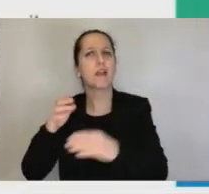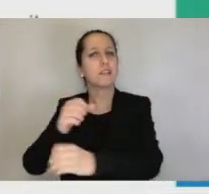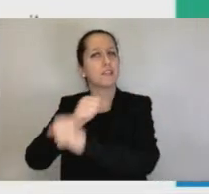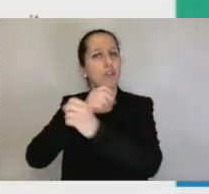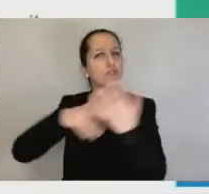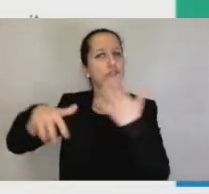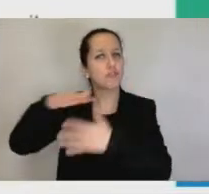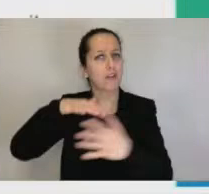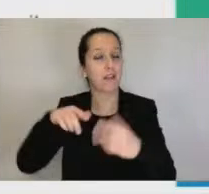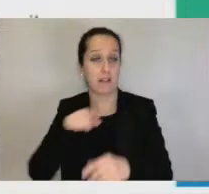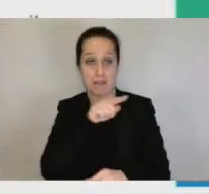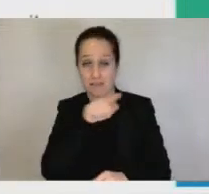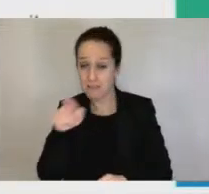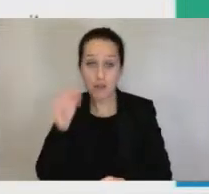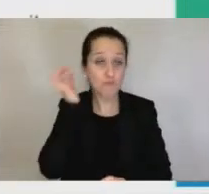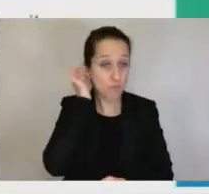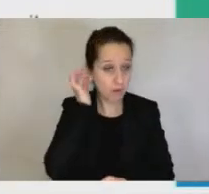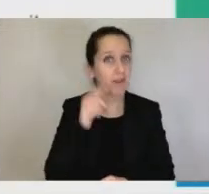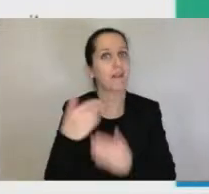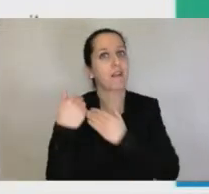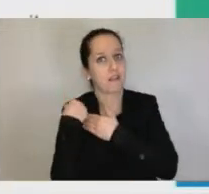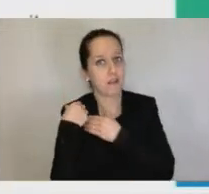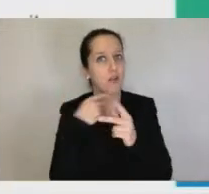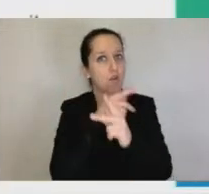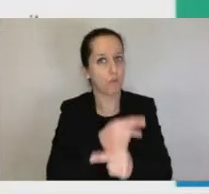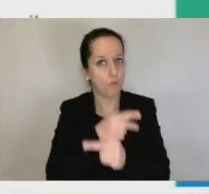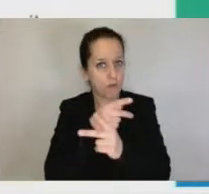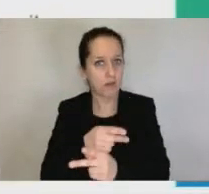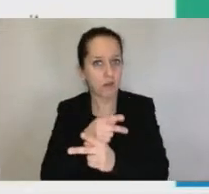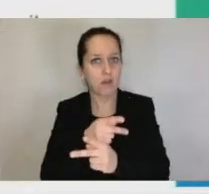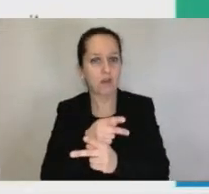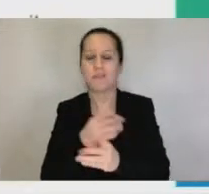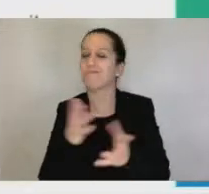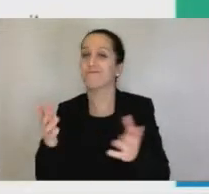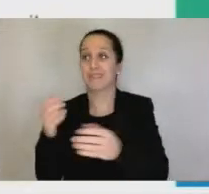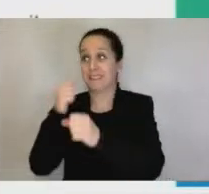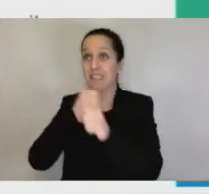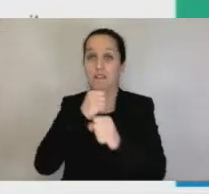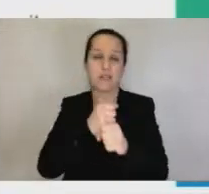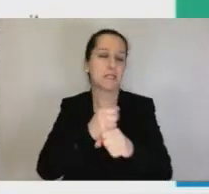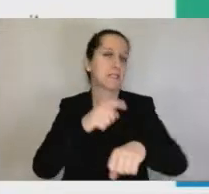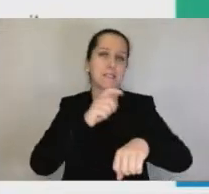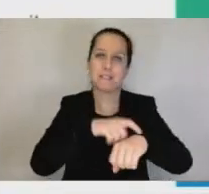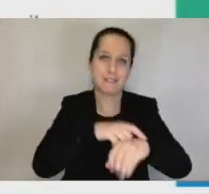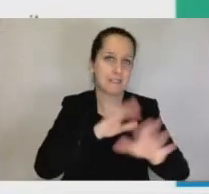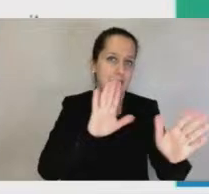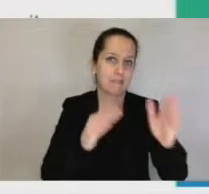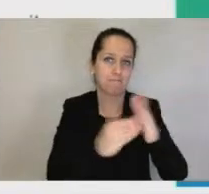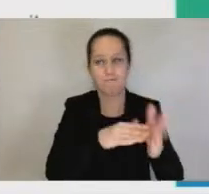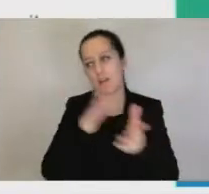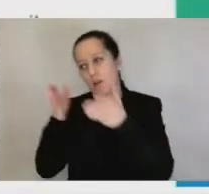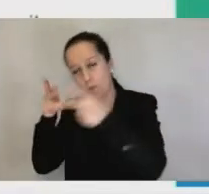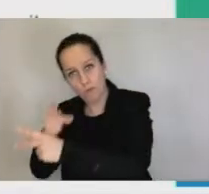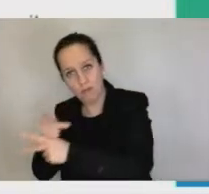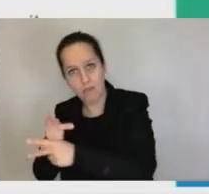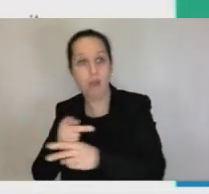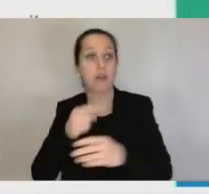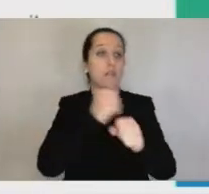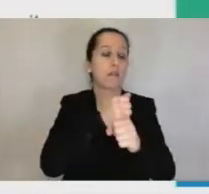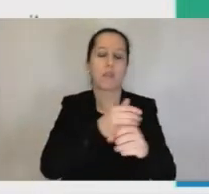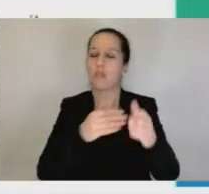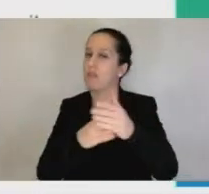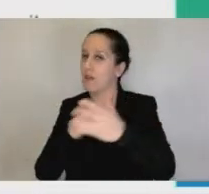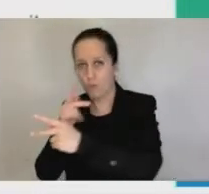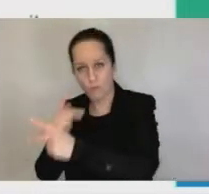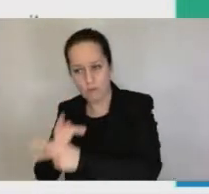security systems. And we find that women with the responsibility of care have less interventions,